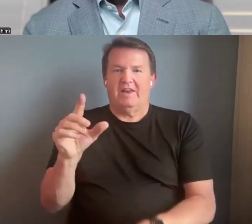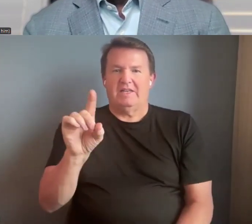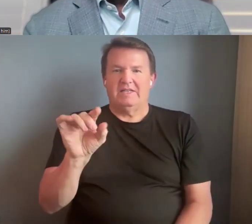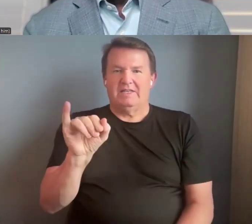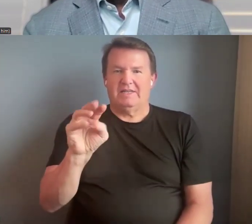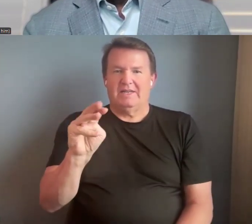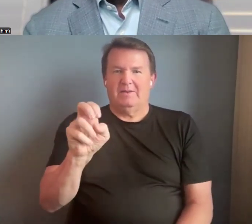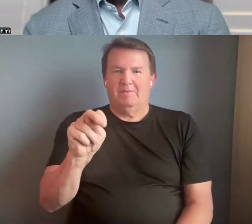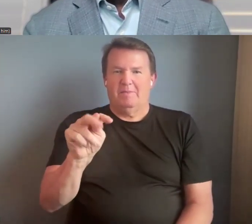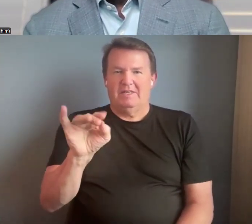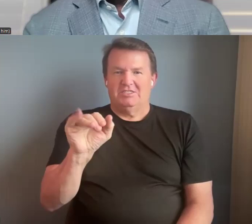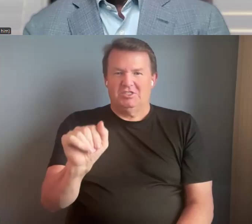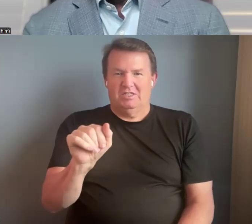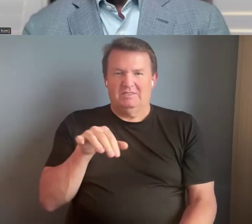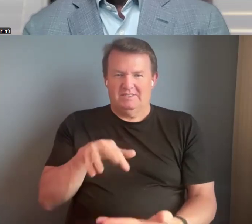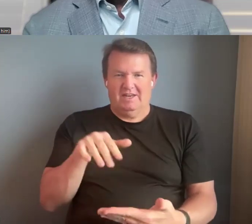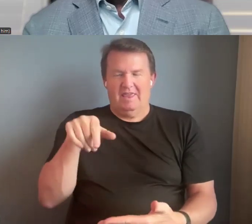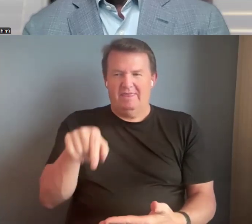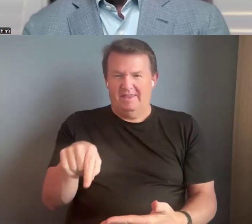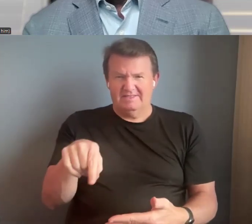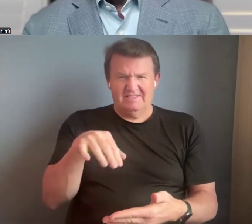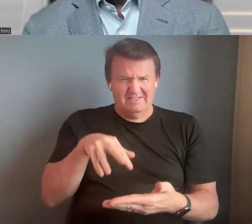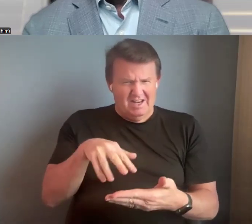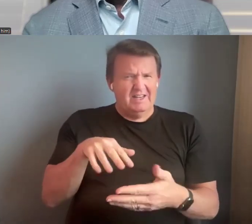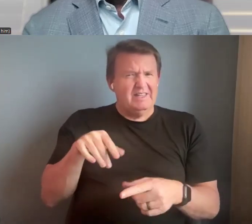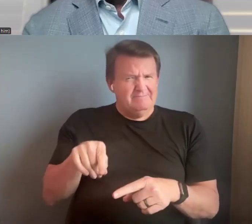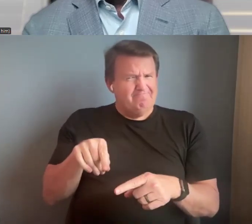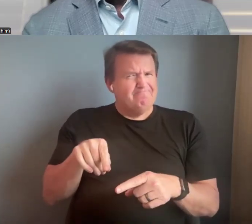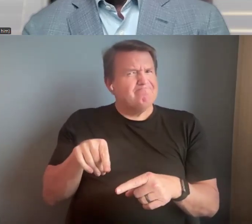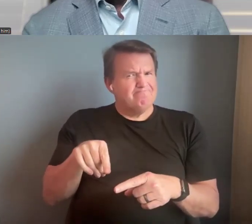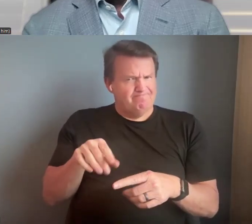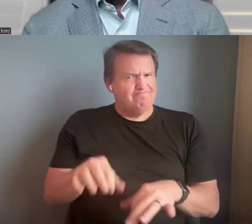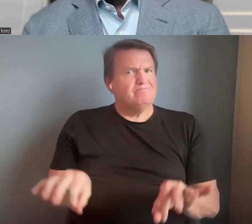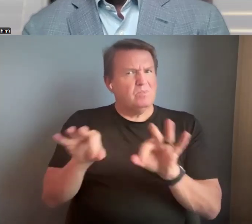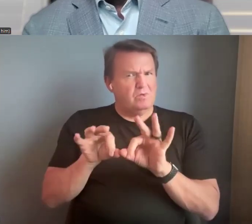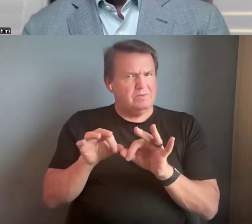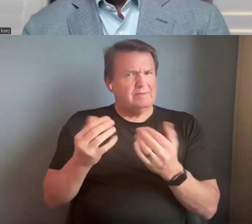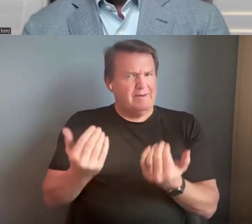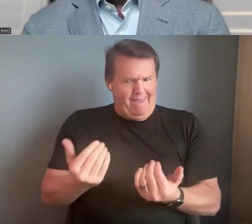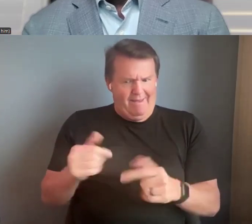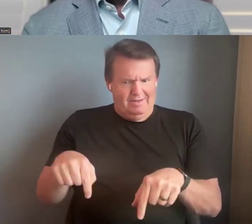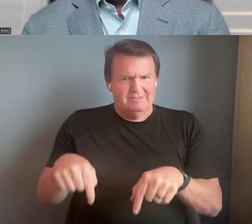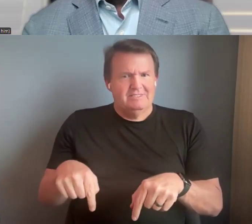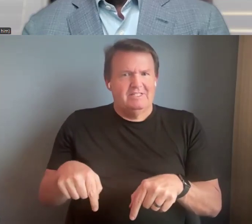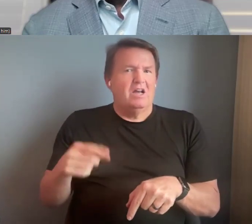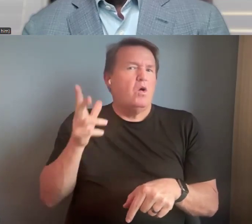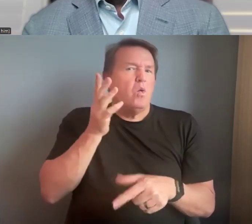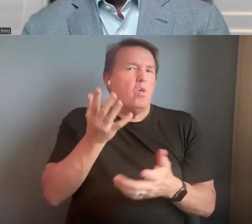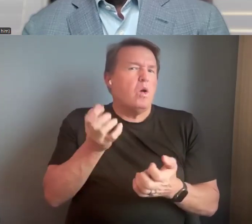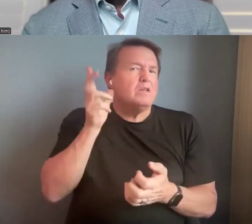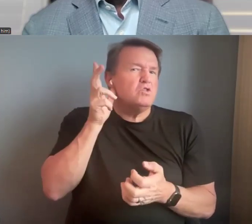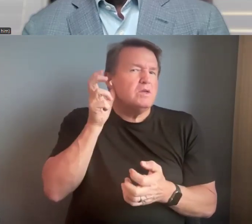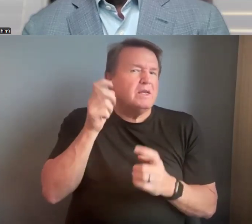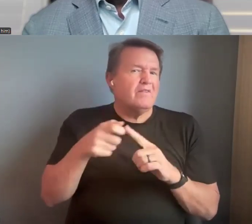time. This is such a timely study, and we wanted to have you all hear from them, from Dr. Alyssa Bernstein-Seidman, who's